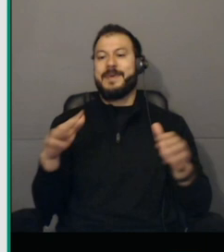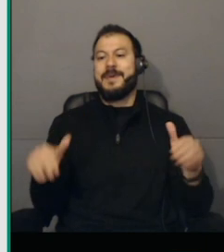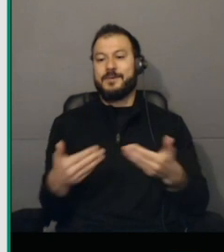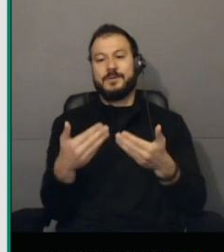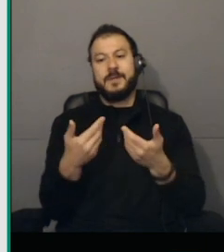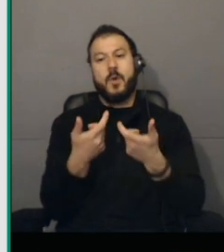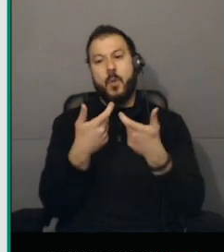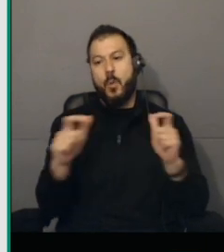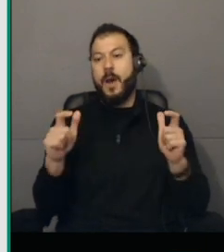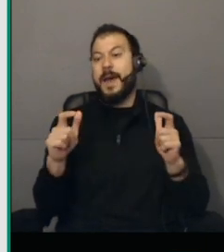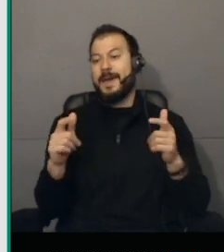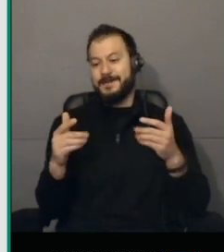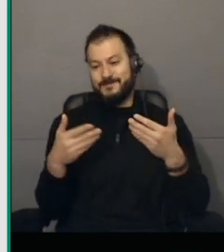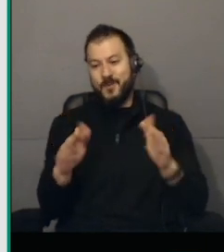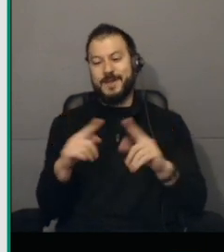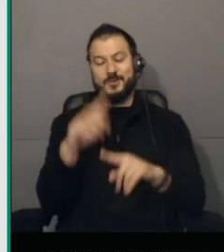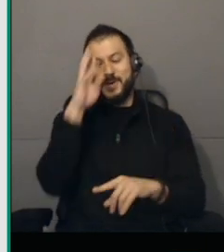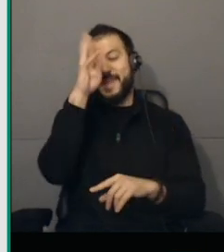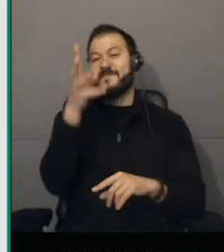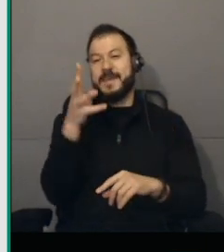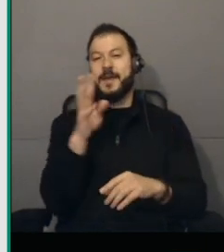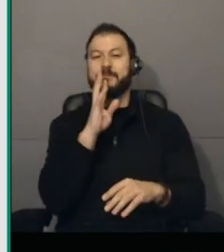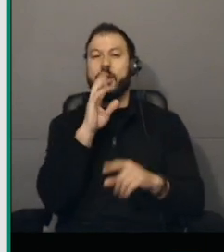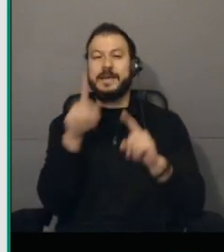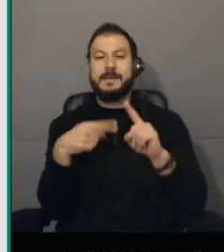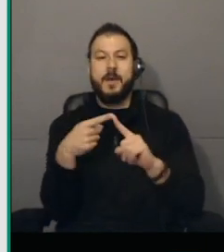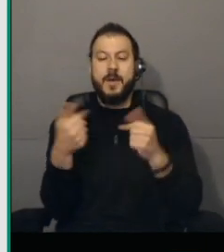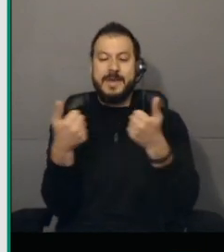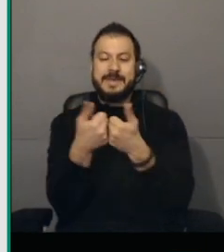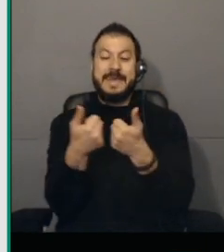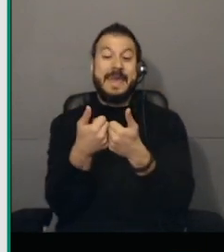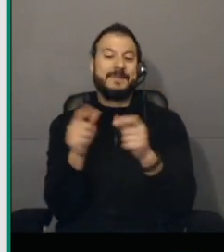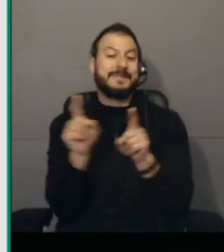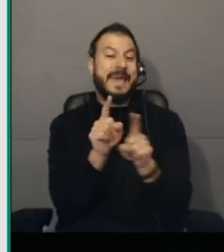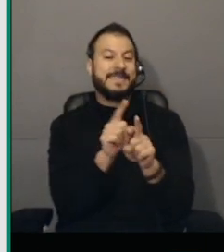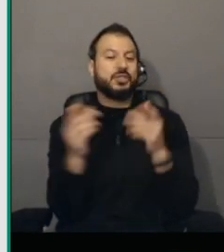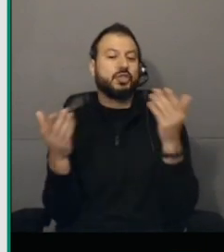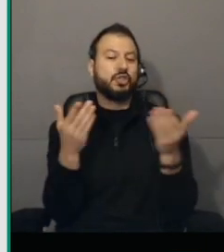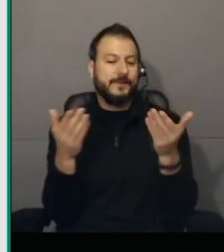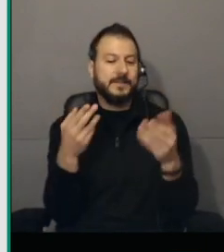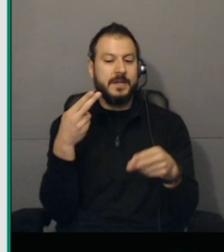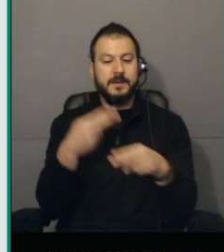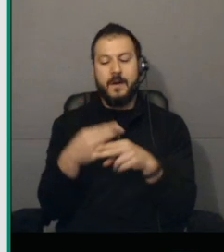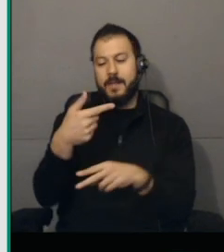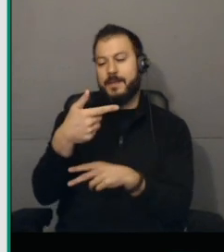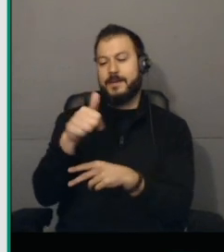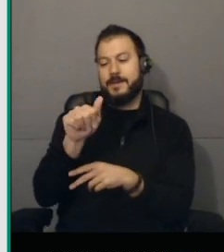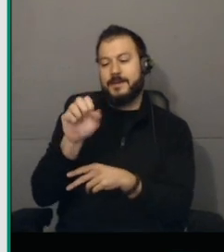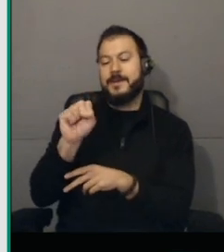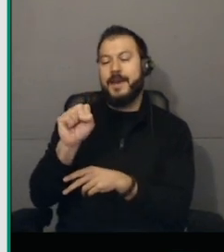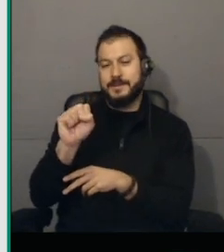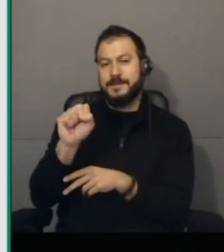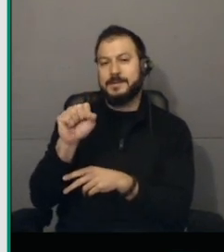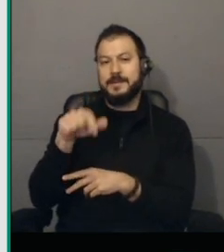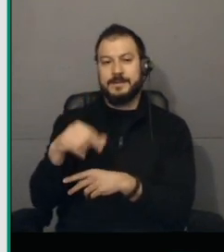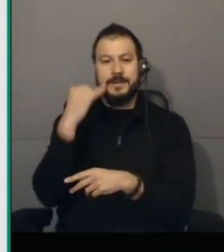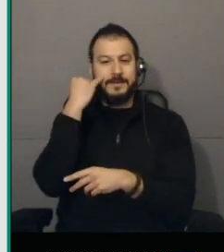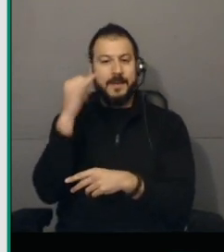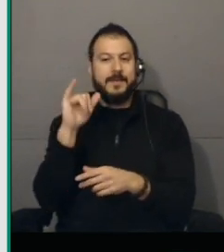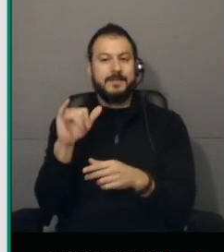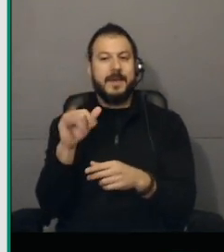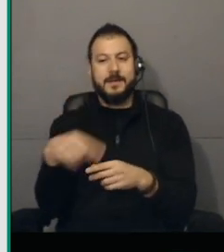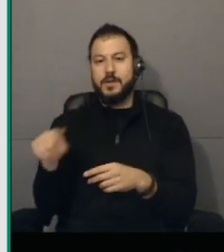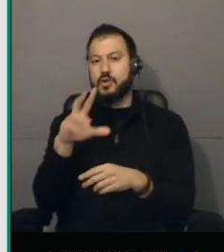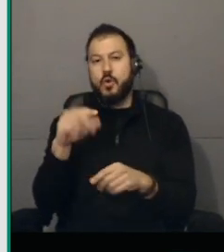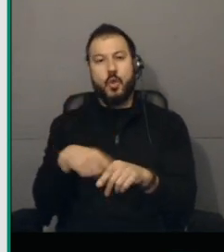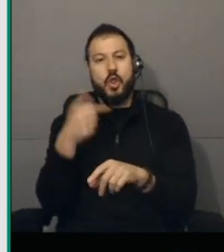introduced a wide opening for innovation. I'm talking about games as a service, sometimes called GaaS. This is the idea that developers